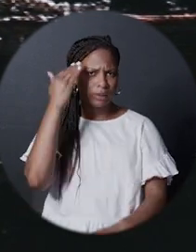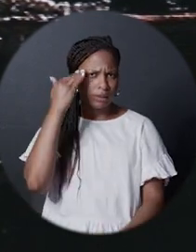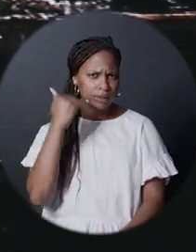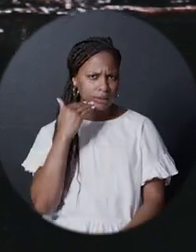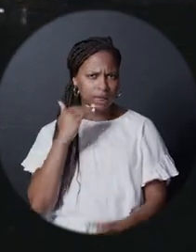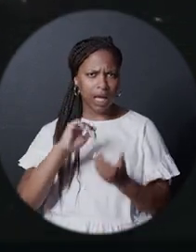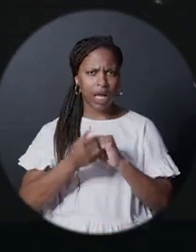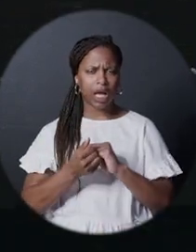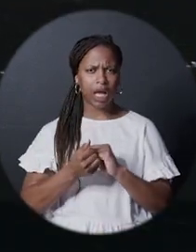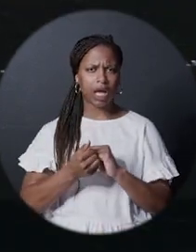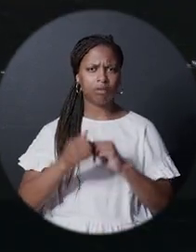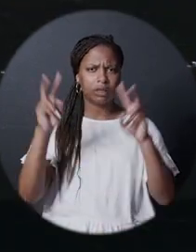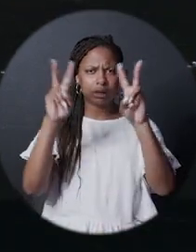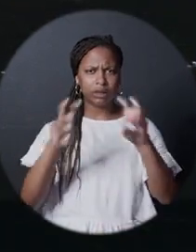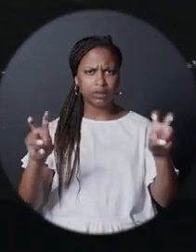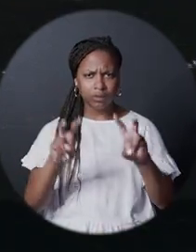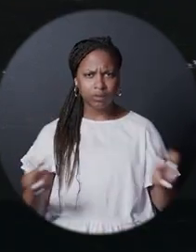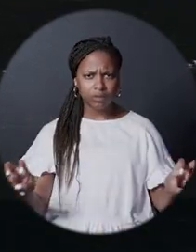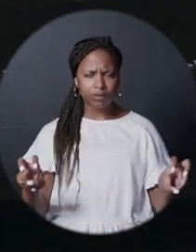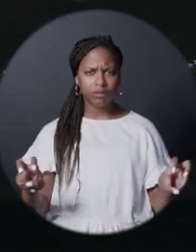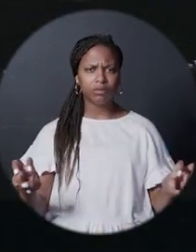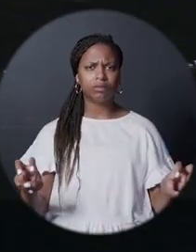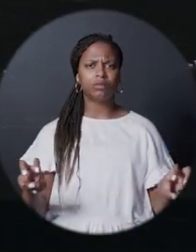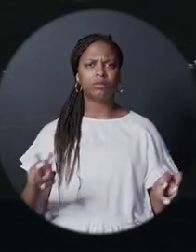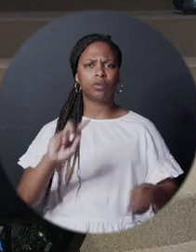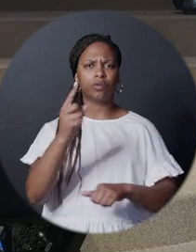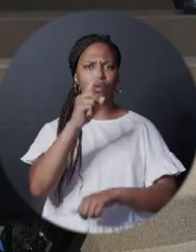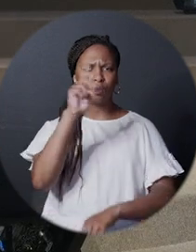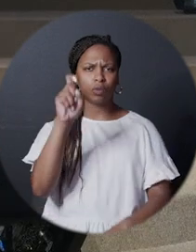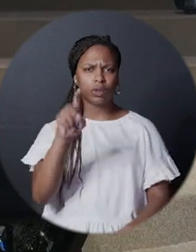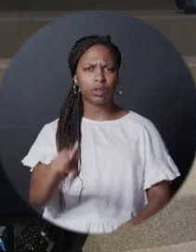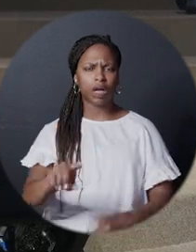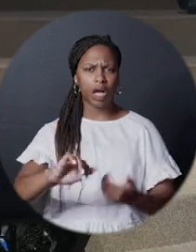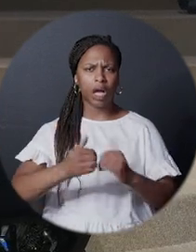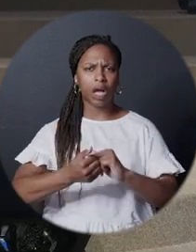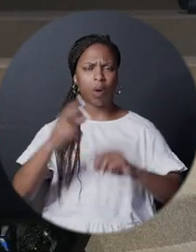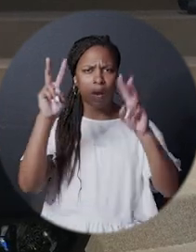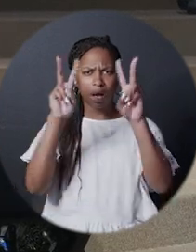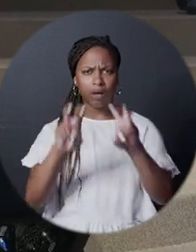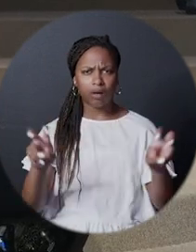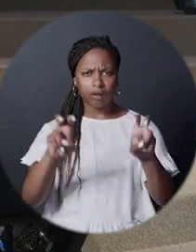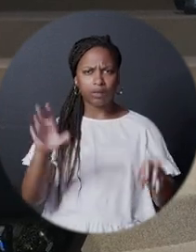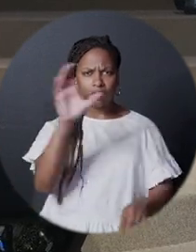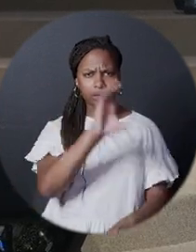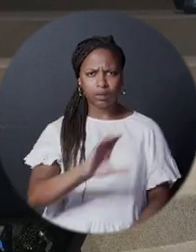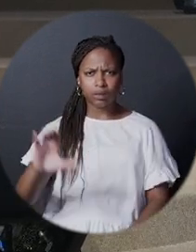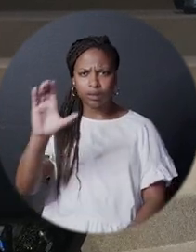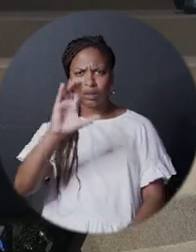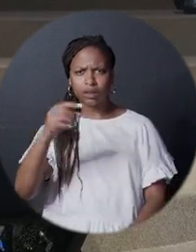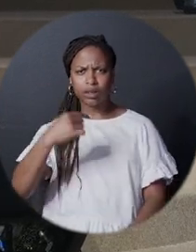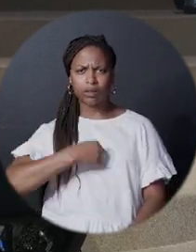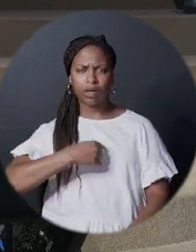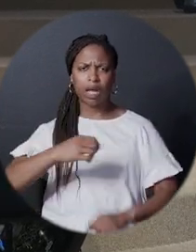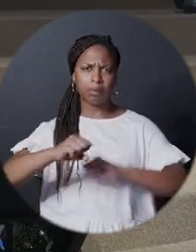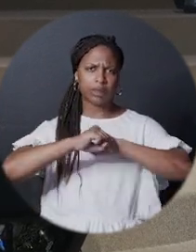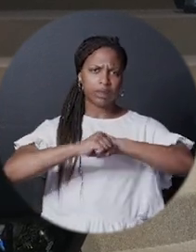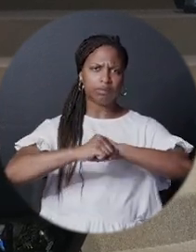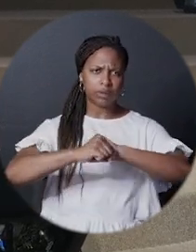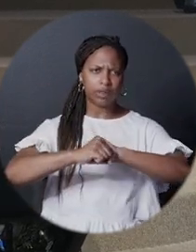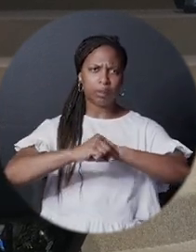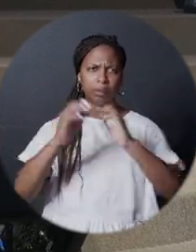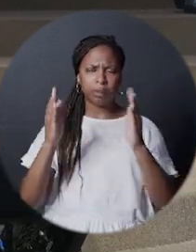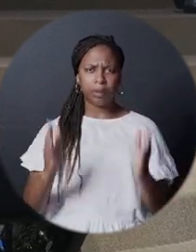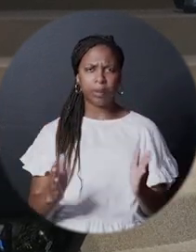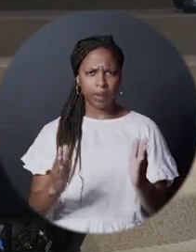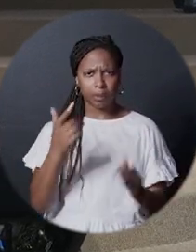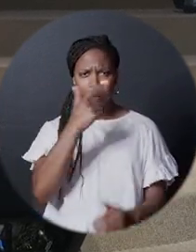get this into your head. How do you discover... Here's the first question. How do I discover, Tiffany, if I am